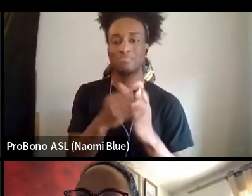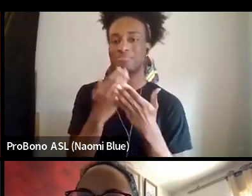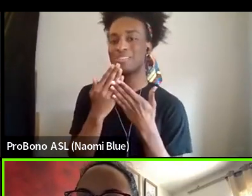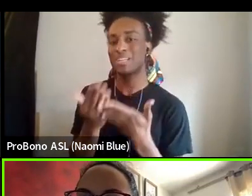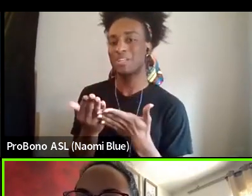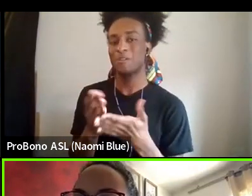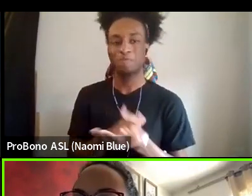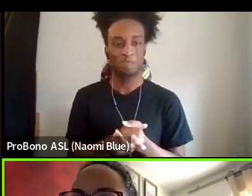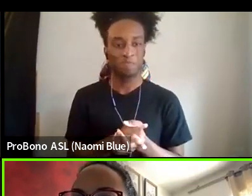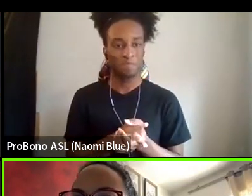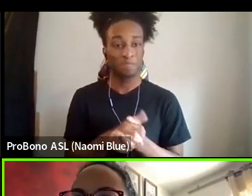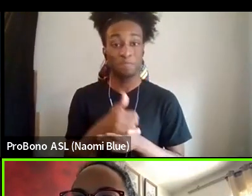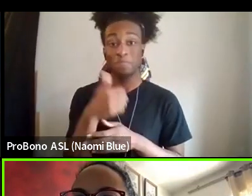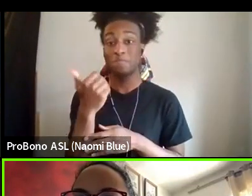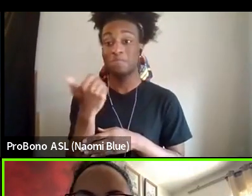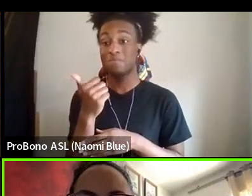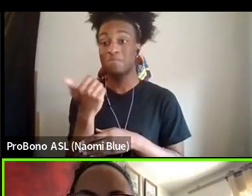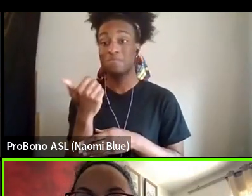else? Anyone else?